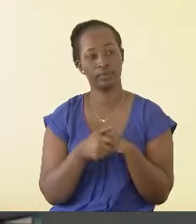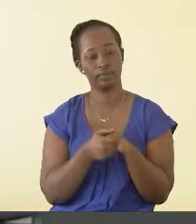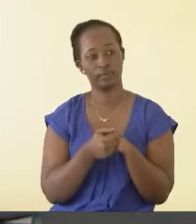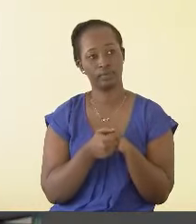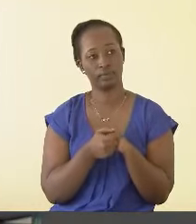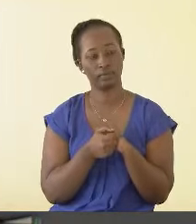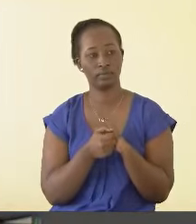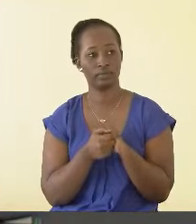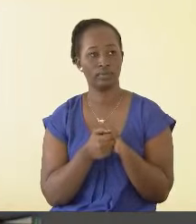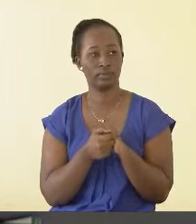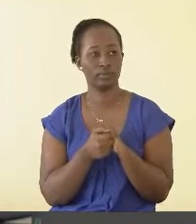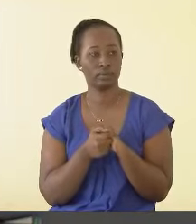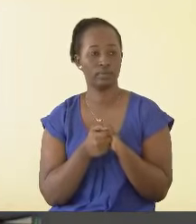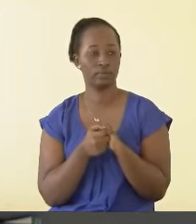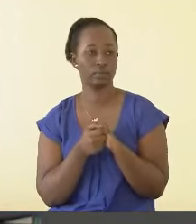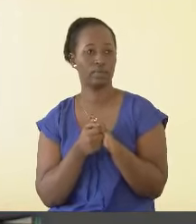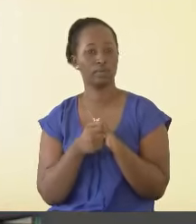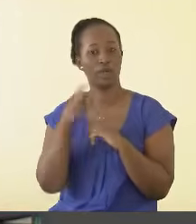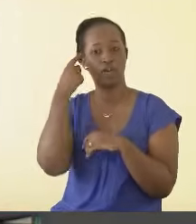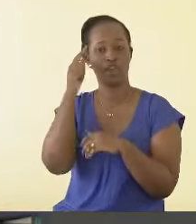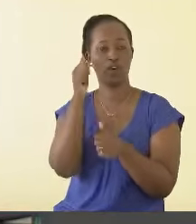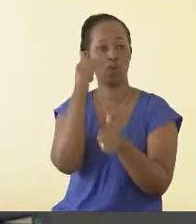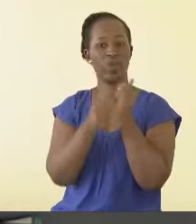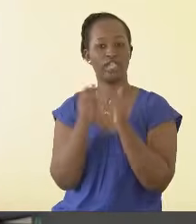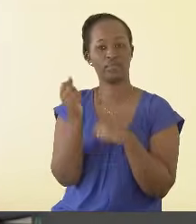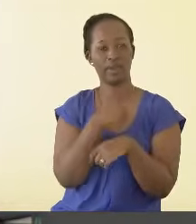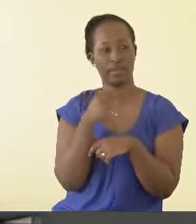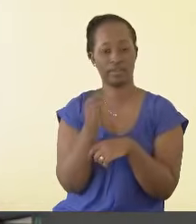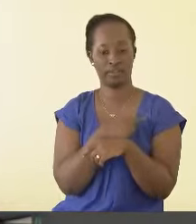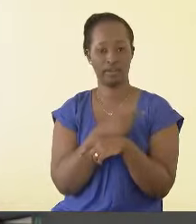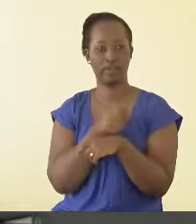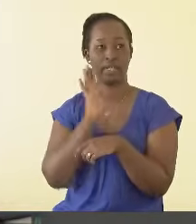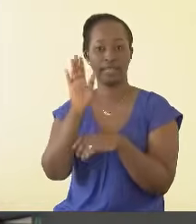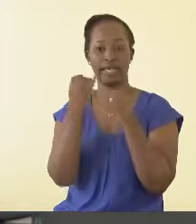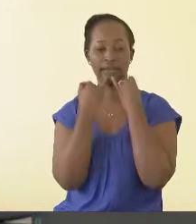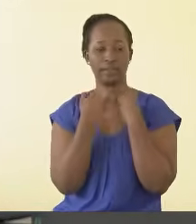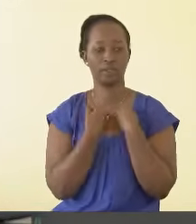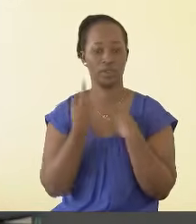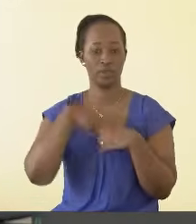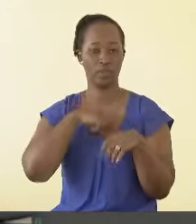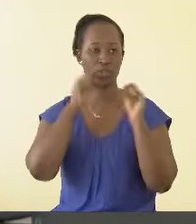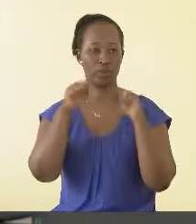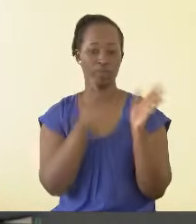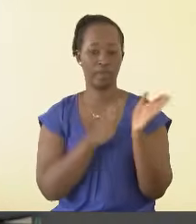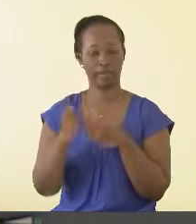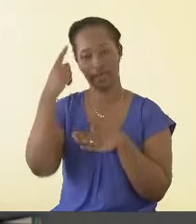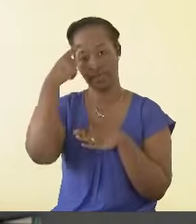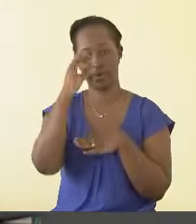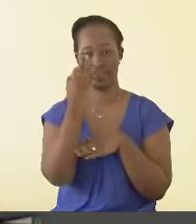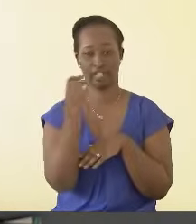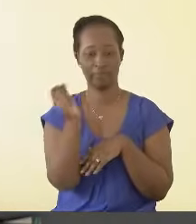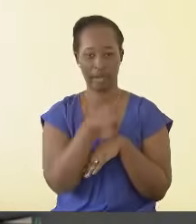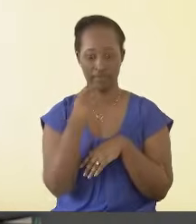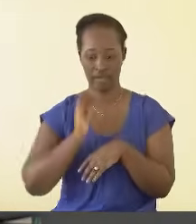Cash flow statement. For which month? They are telling us we should prepare for 3 months. So our first